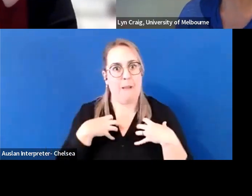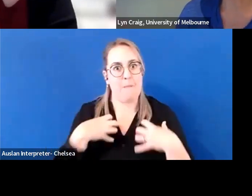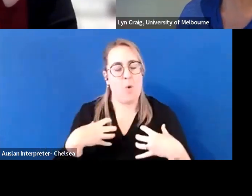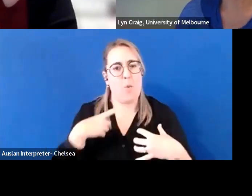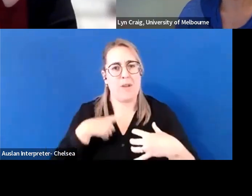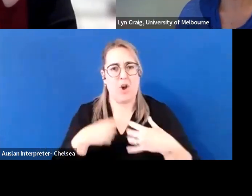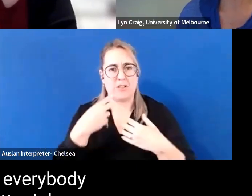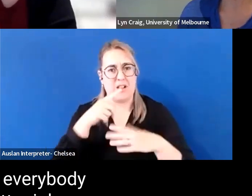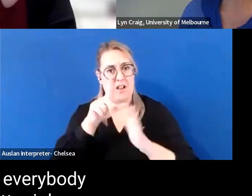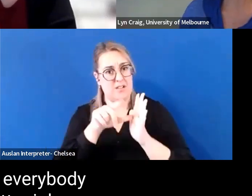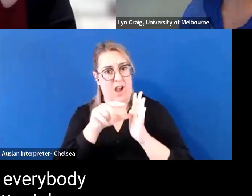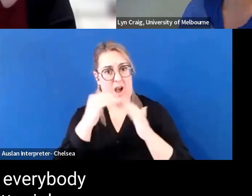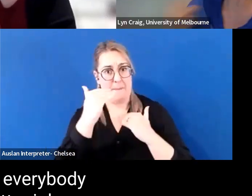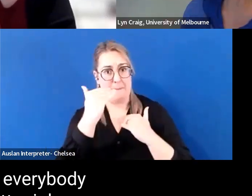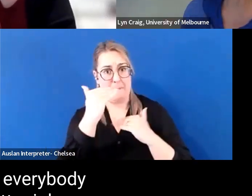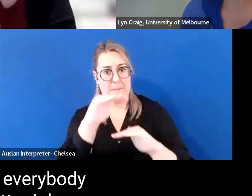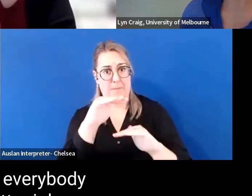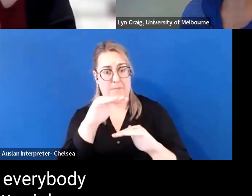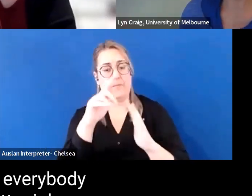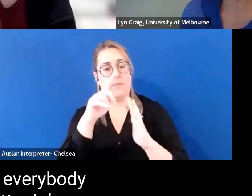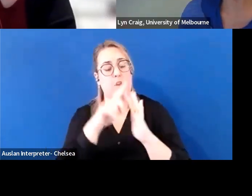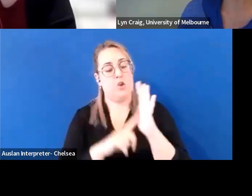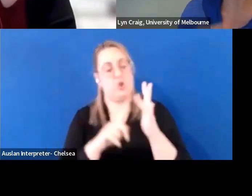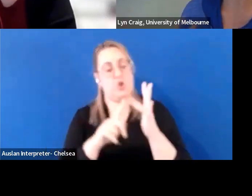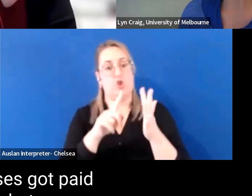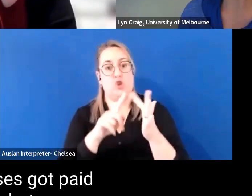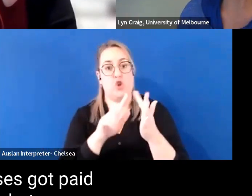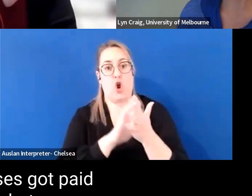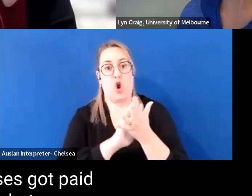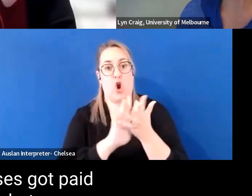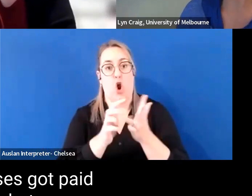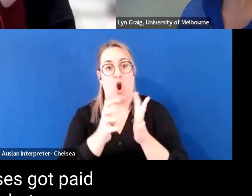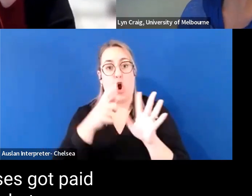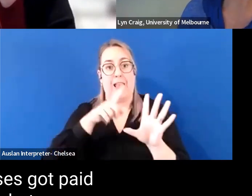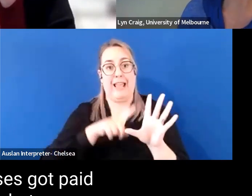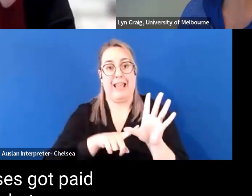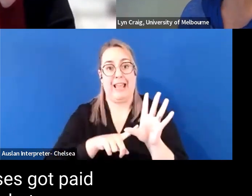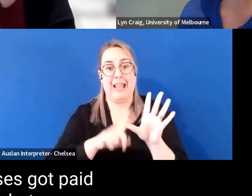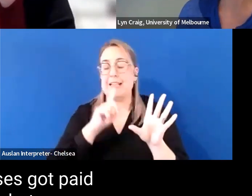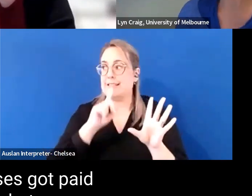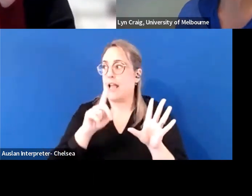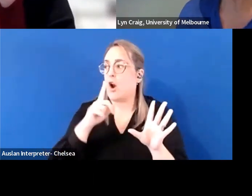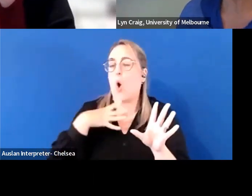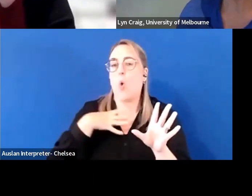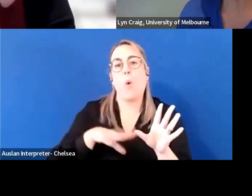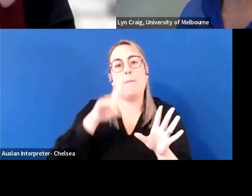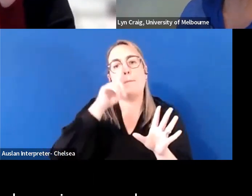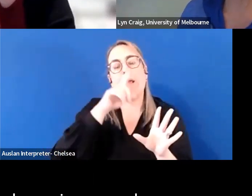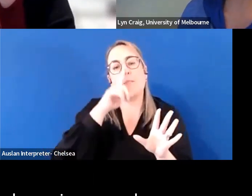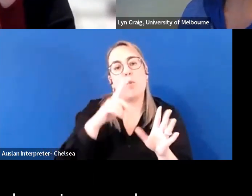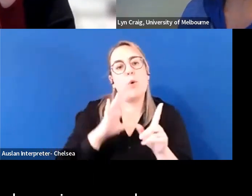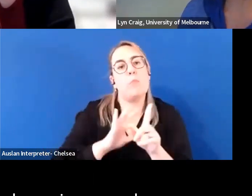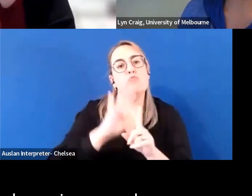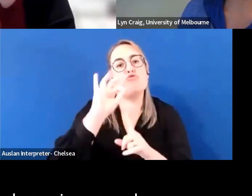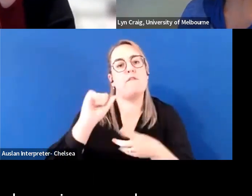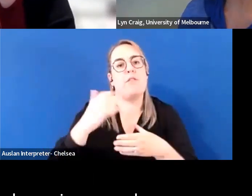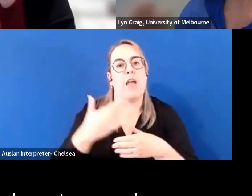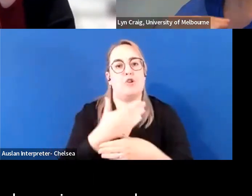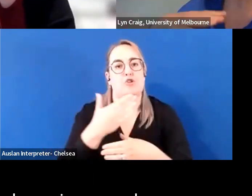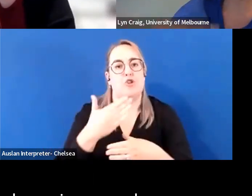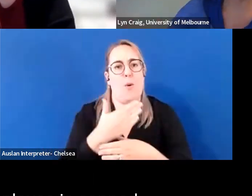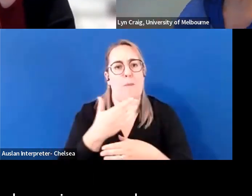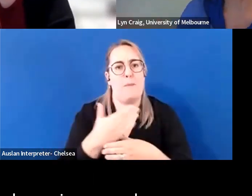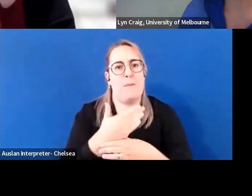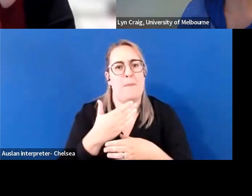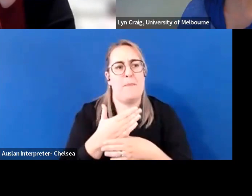ago, he wanted everybody to get better jobs, so that nurses got paid more or whatever. But, if you're a government